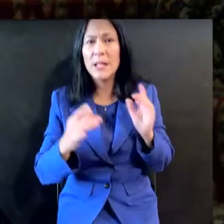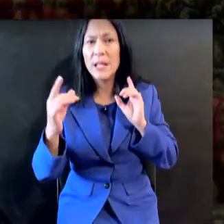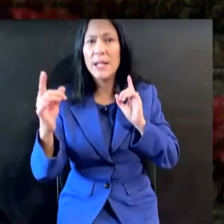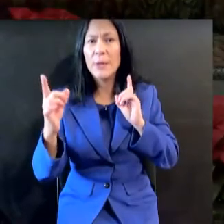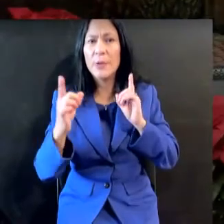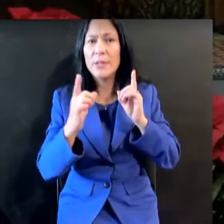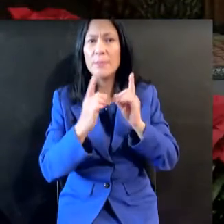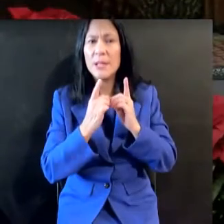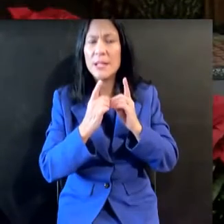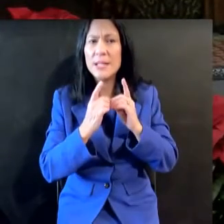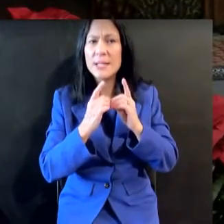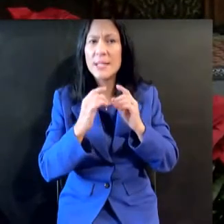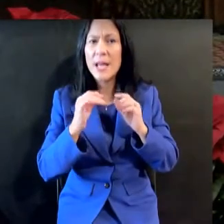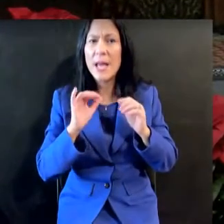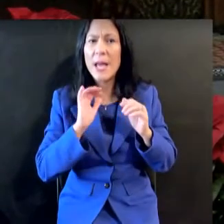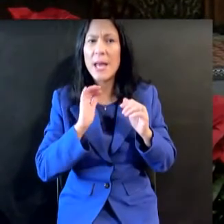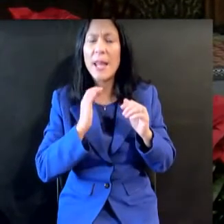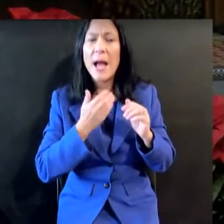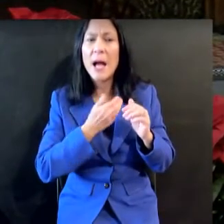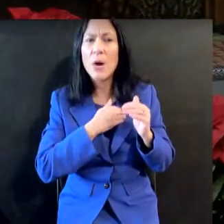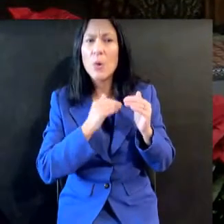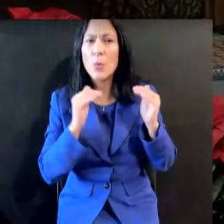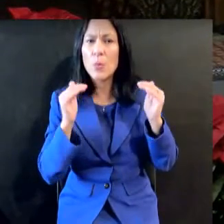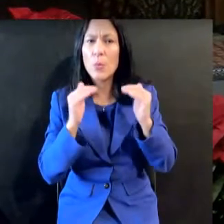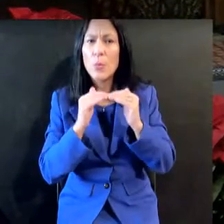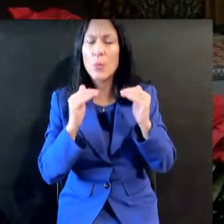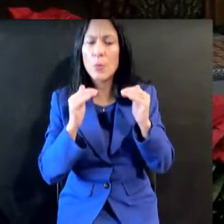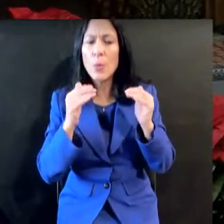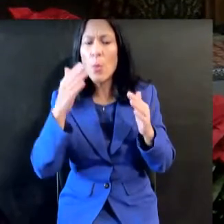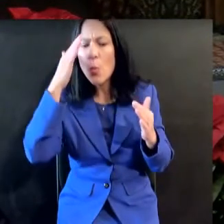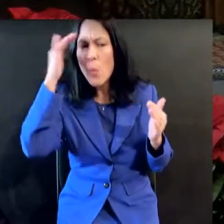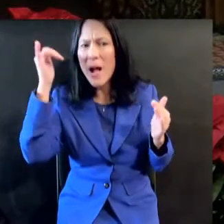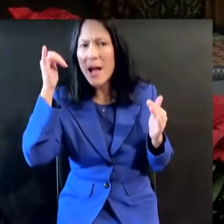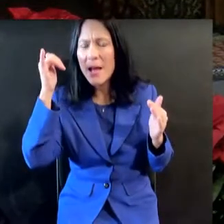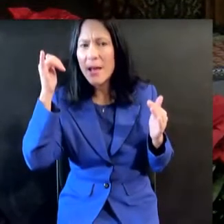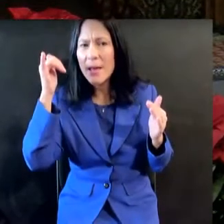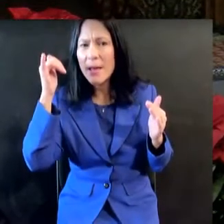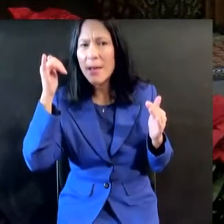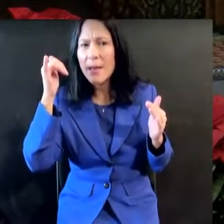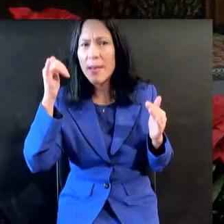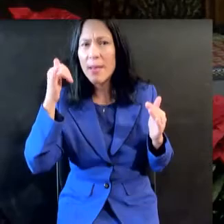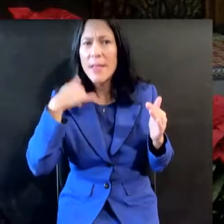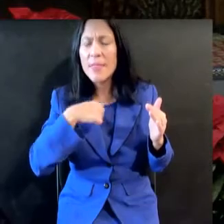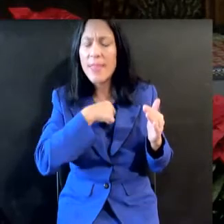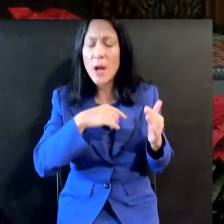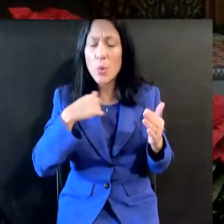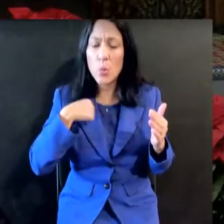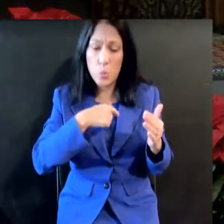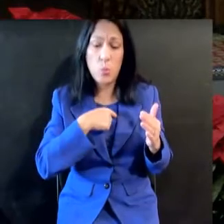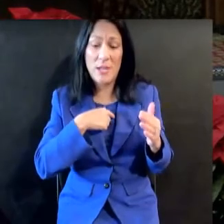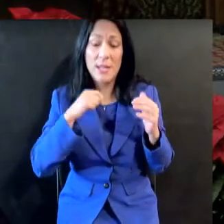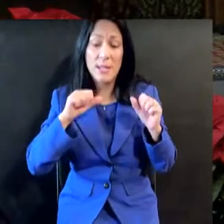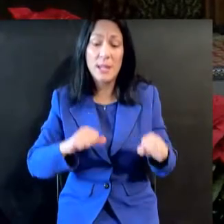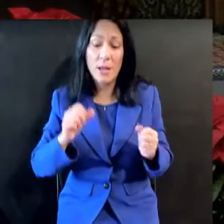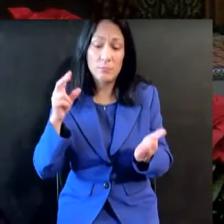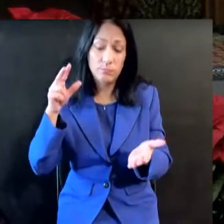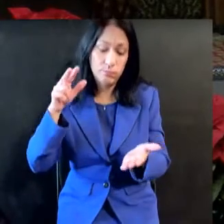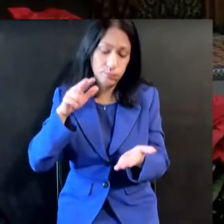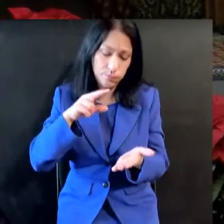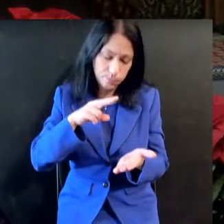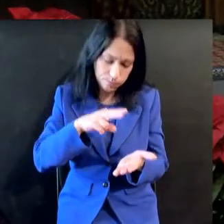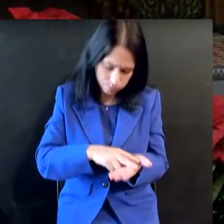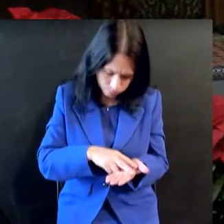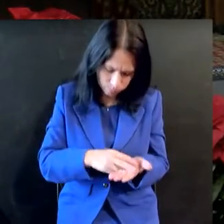own level. Why? Not so that we could just fall on our face and worship him as much as we should do